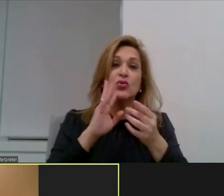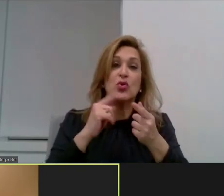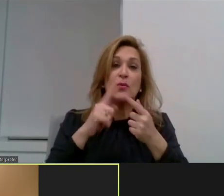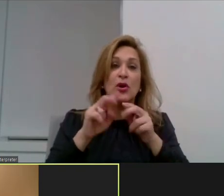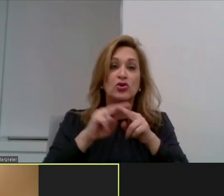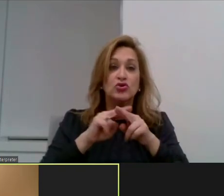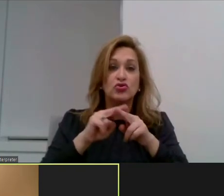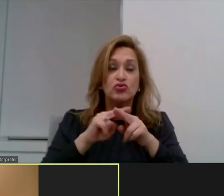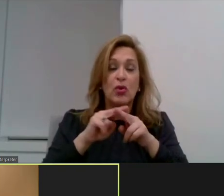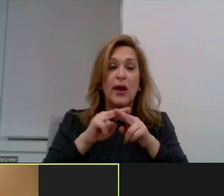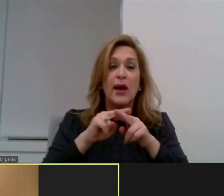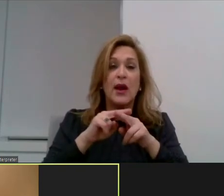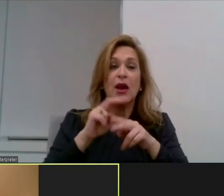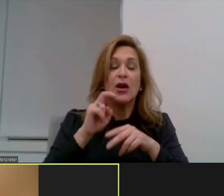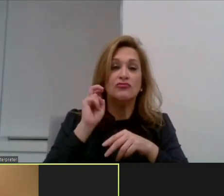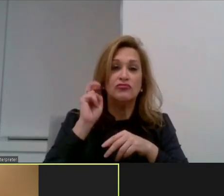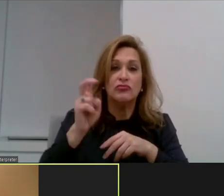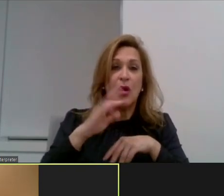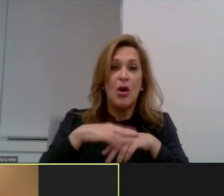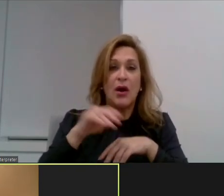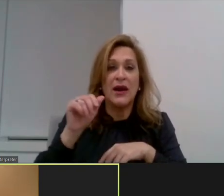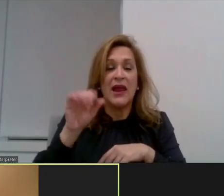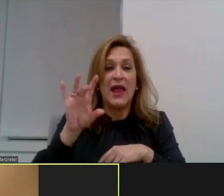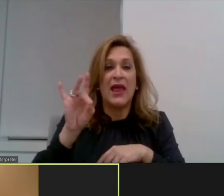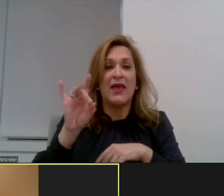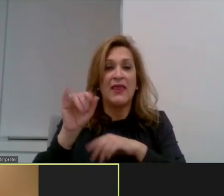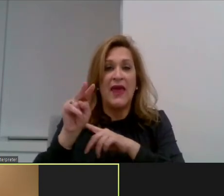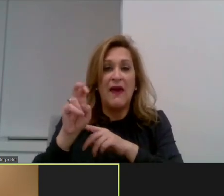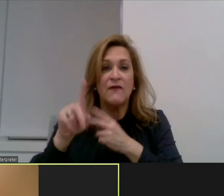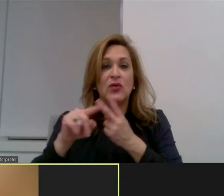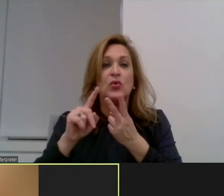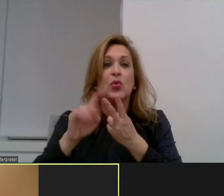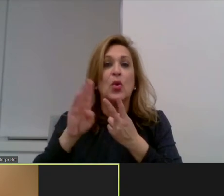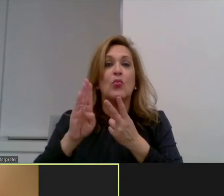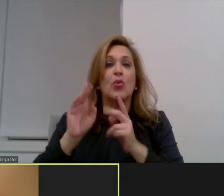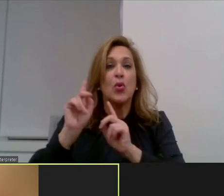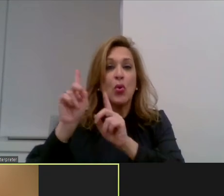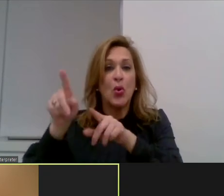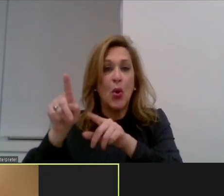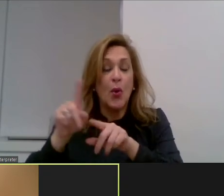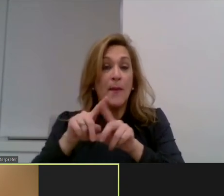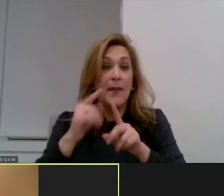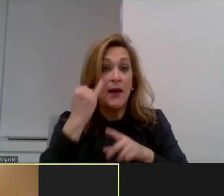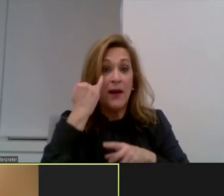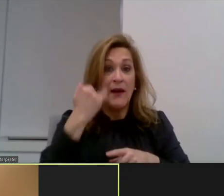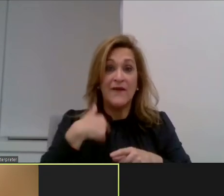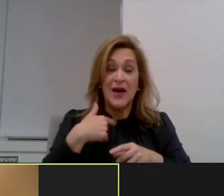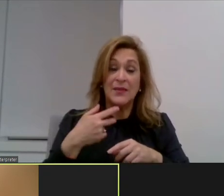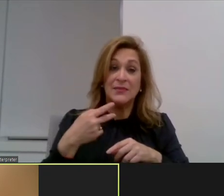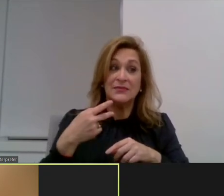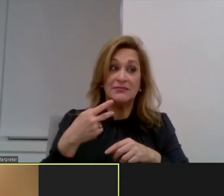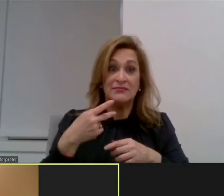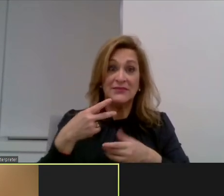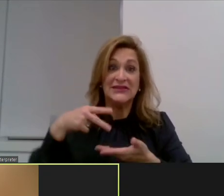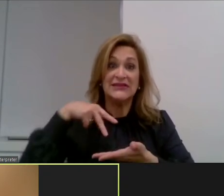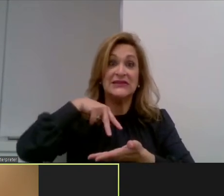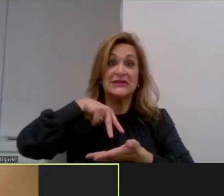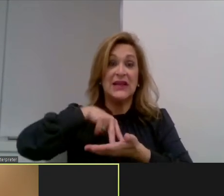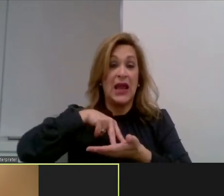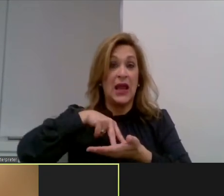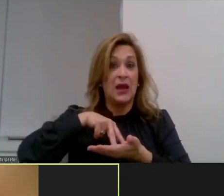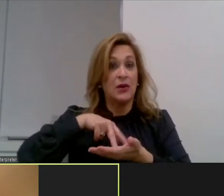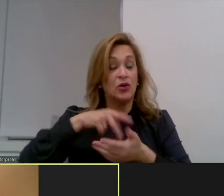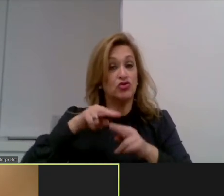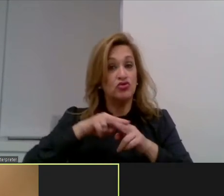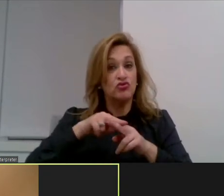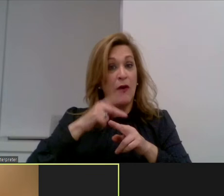the 8th Avenue side or on the Brooklyn bound side. Now, if I'm standing on the Brooklyn bound, I go in